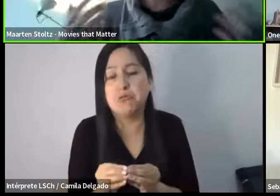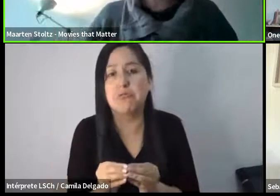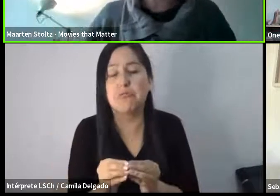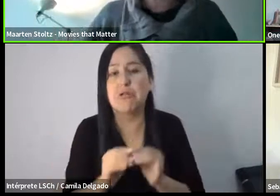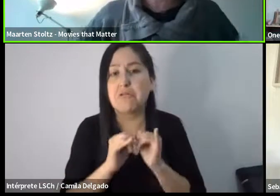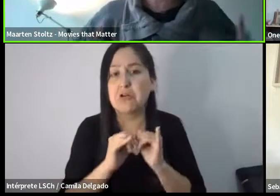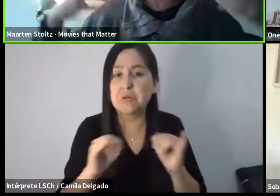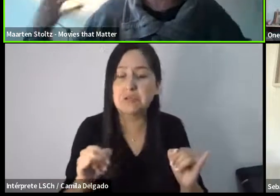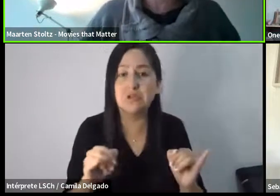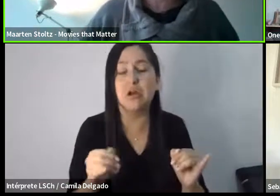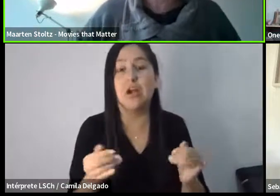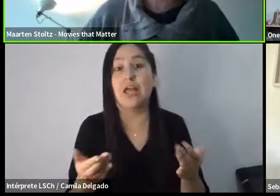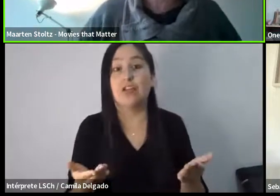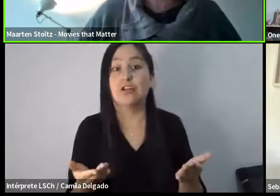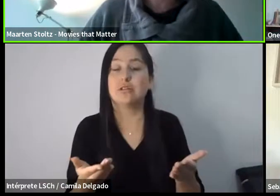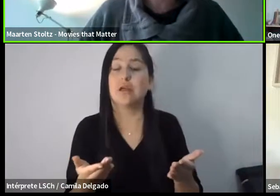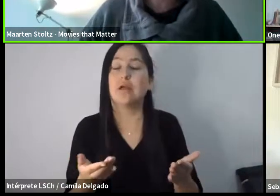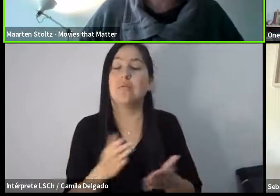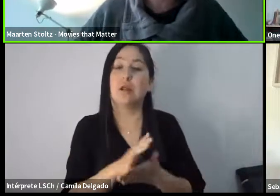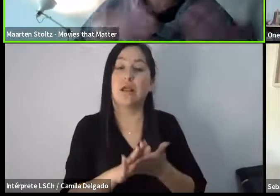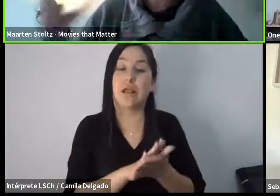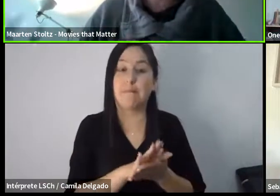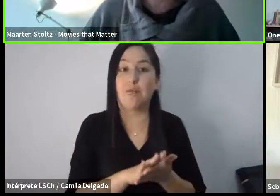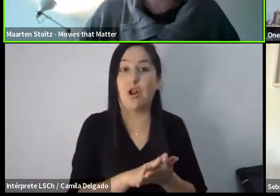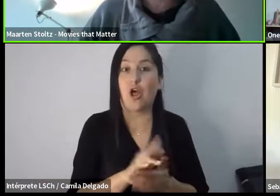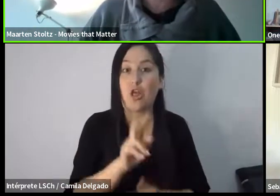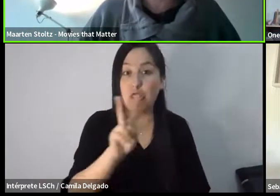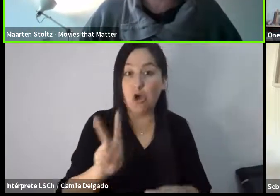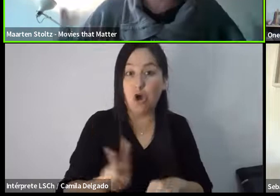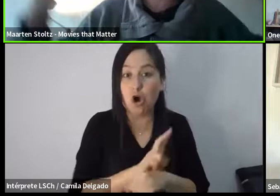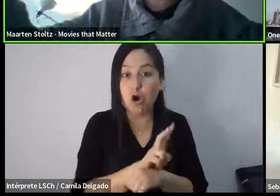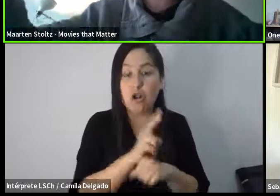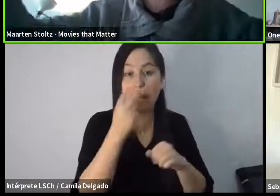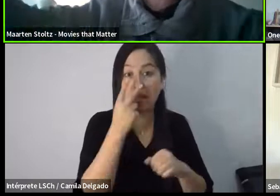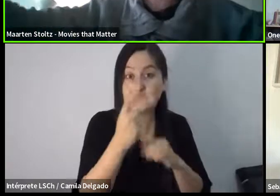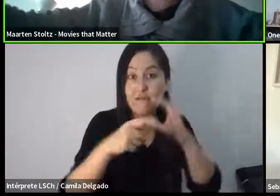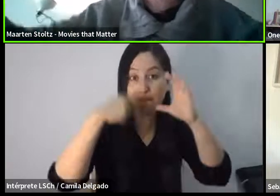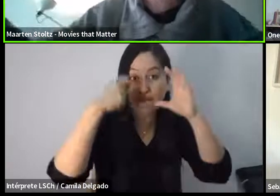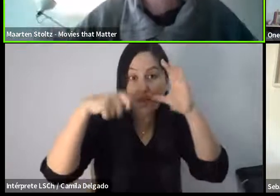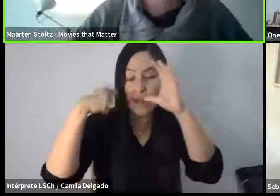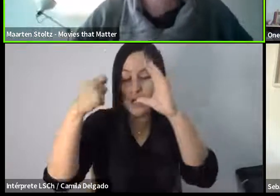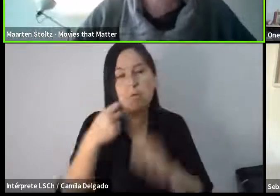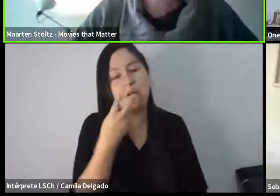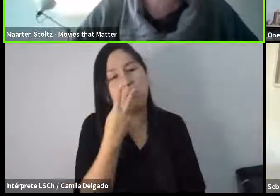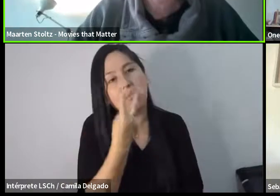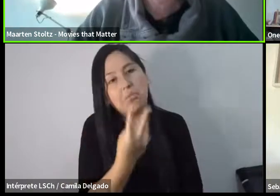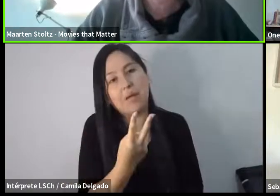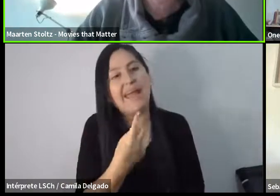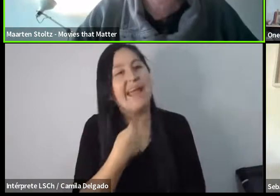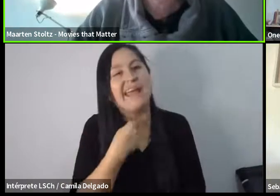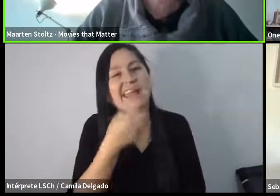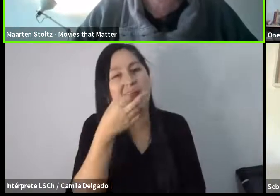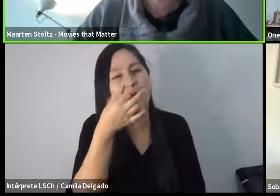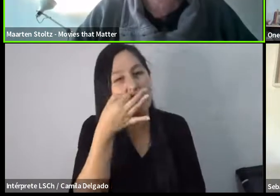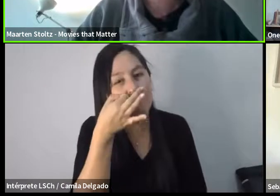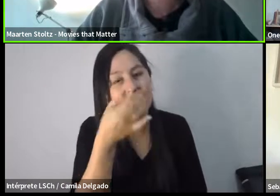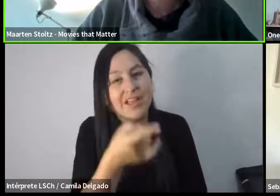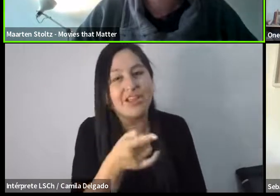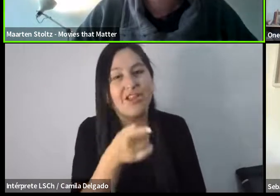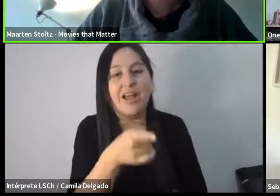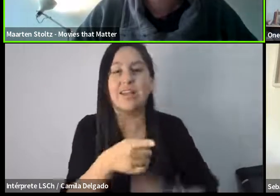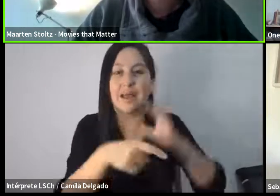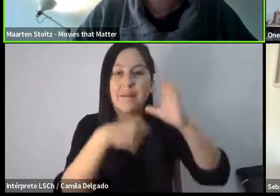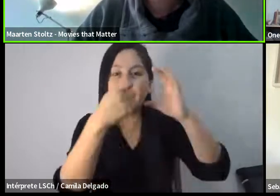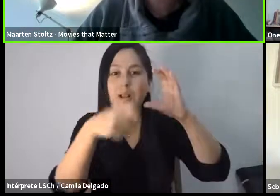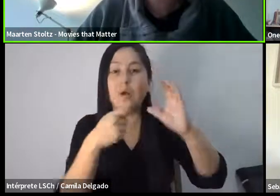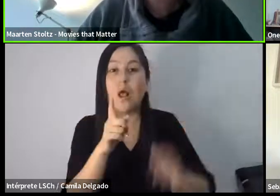and basically contemplate and think about, okay, what have we seen about this film that has been made for the last 5 years?